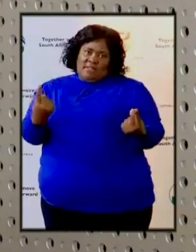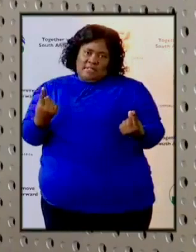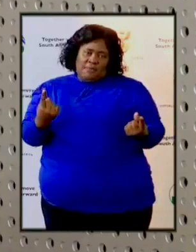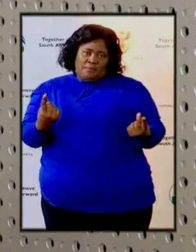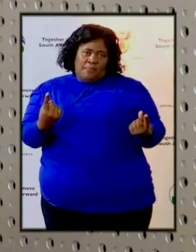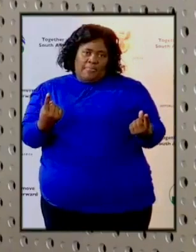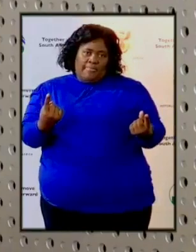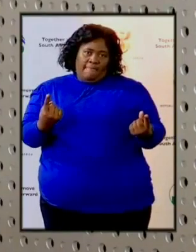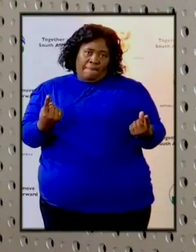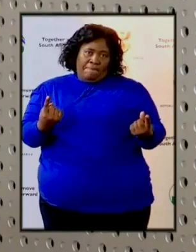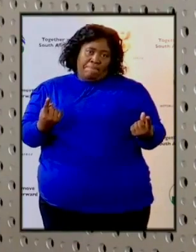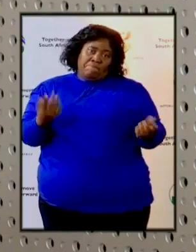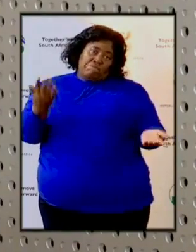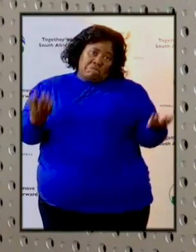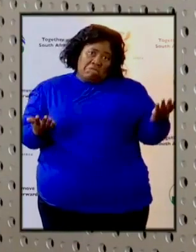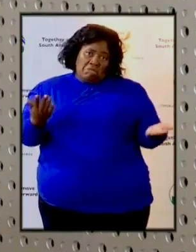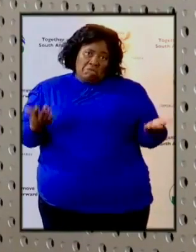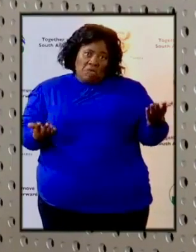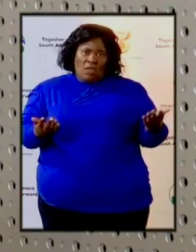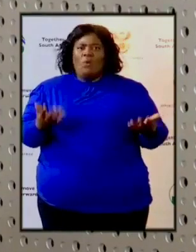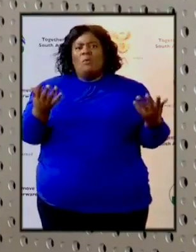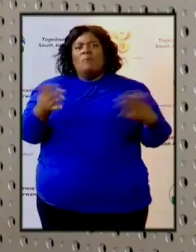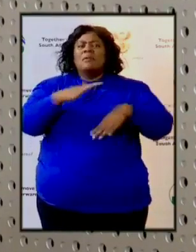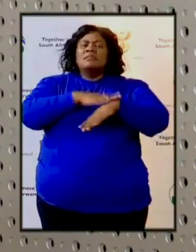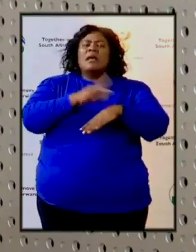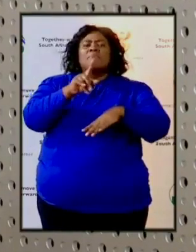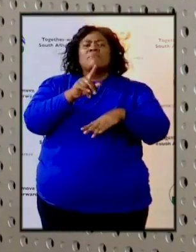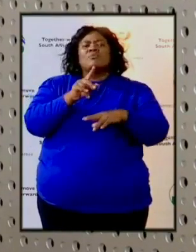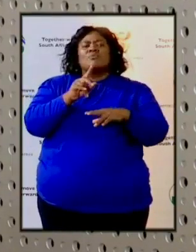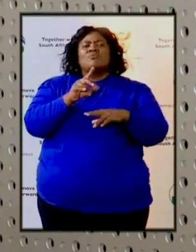not working, when you're off.